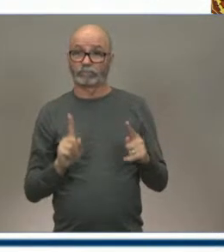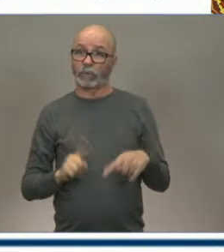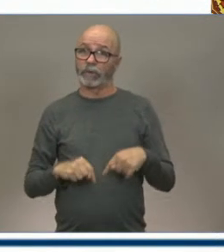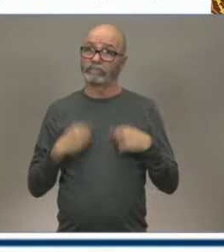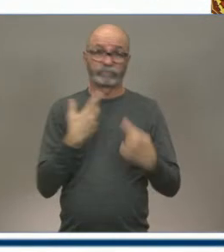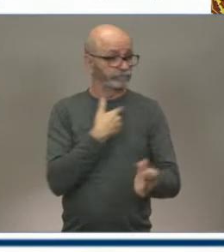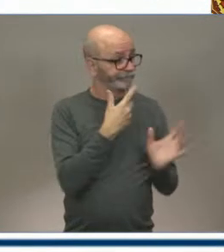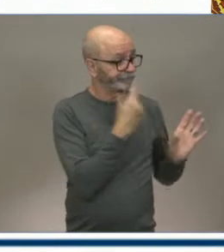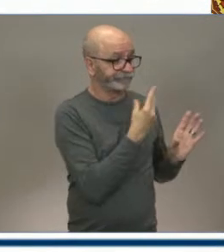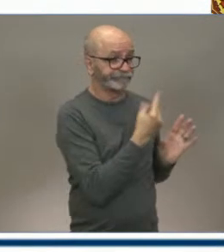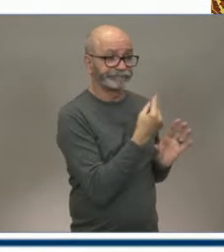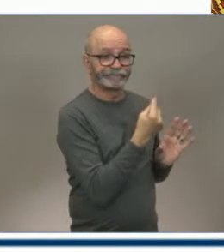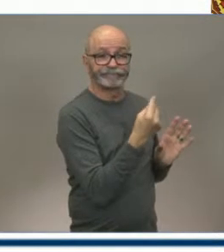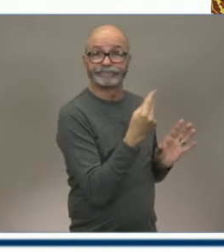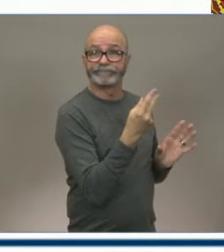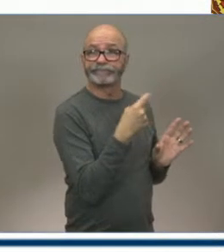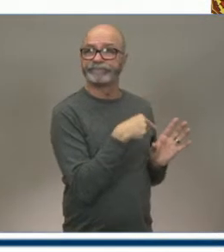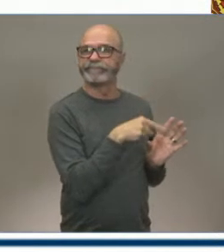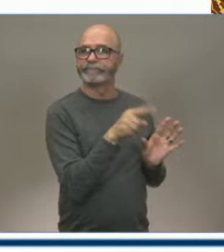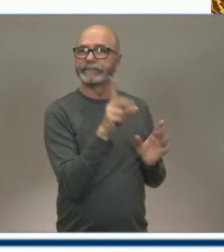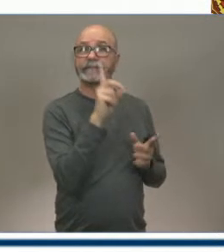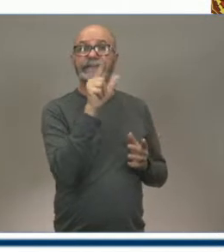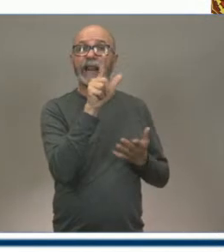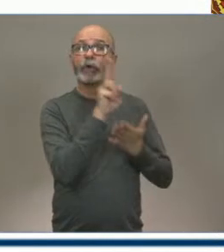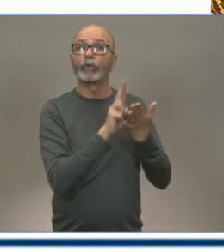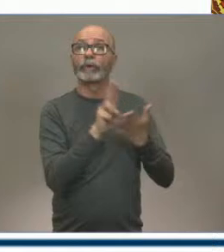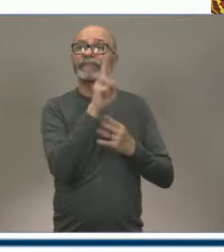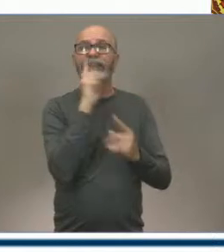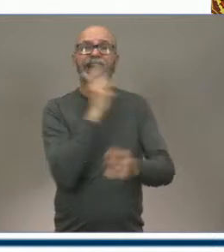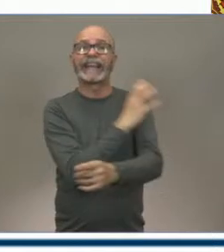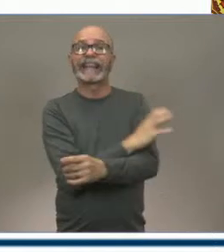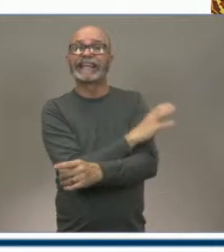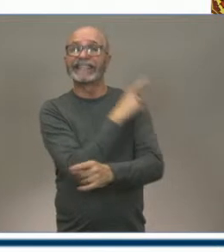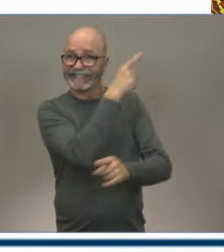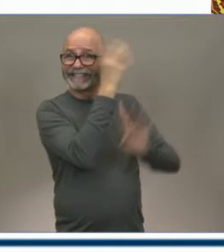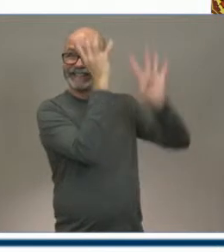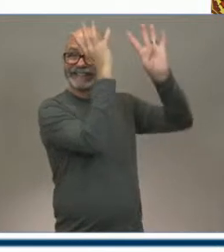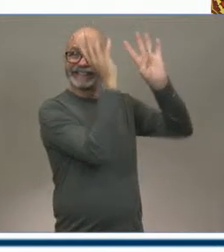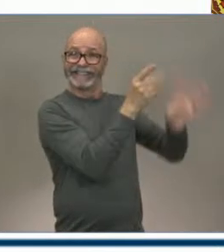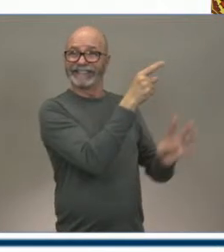Dalhousie Clinic, previously I think you said you were hoping to get 300 or